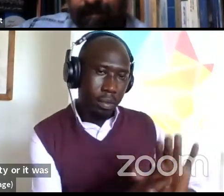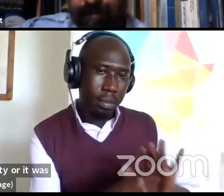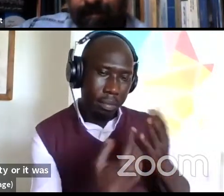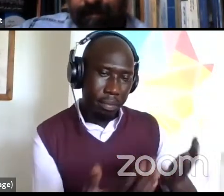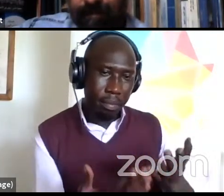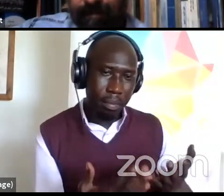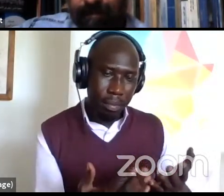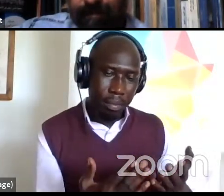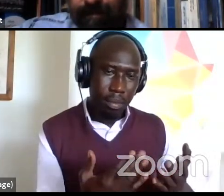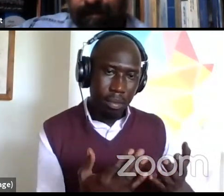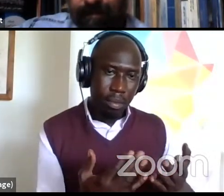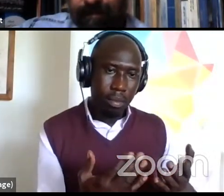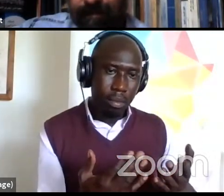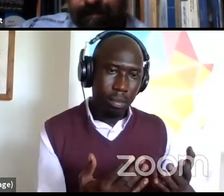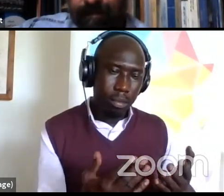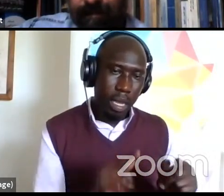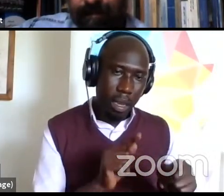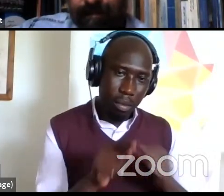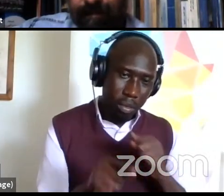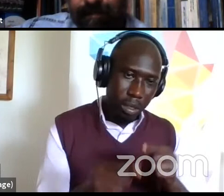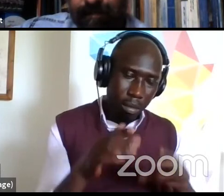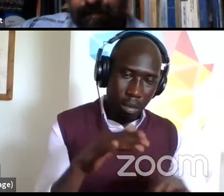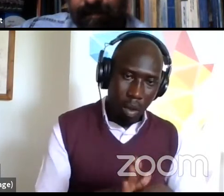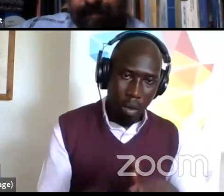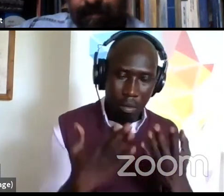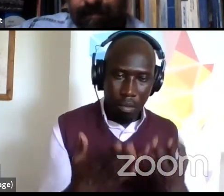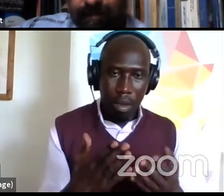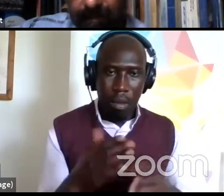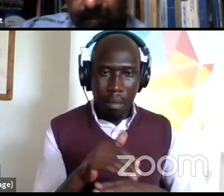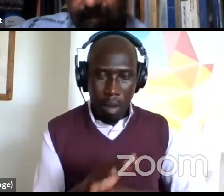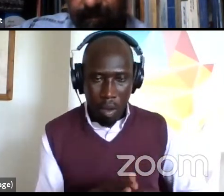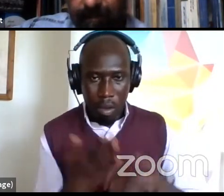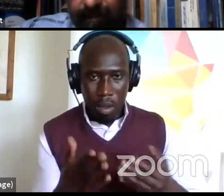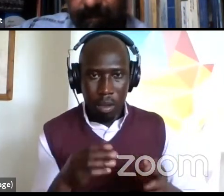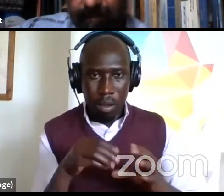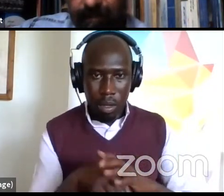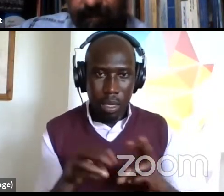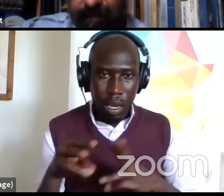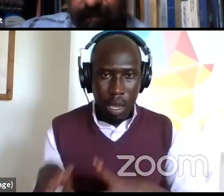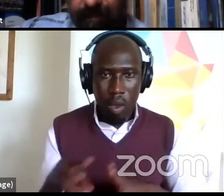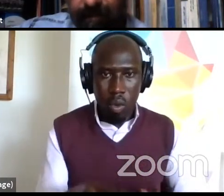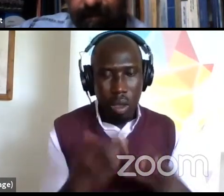their criticism more freely in a way, but also